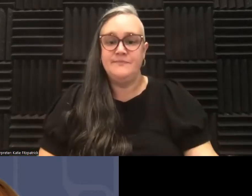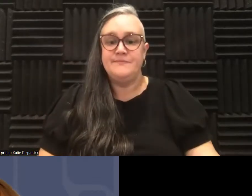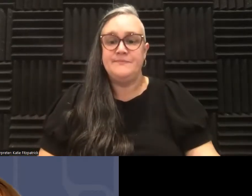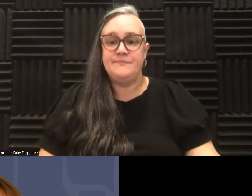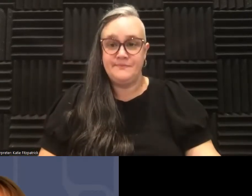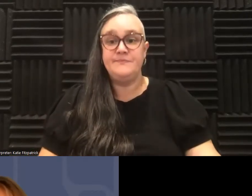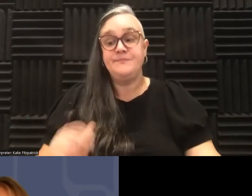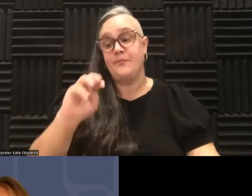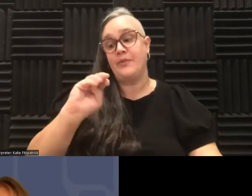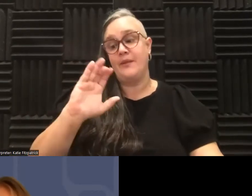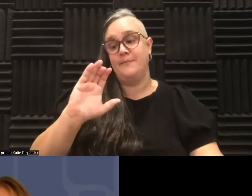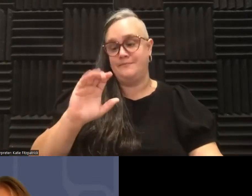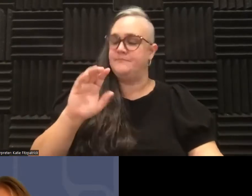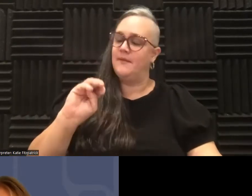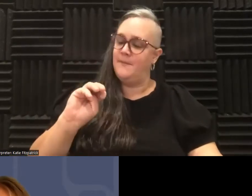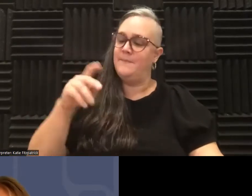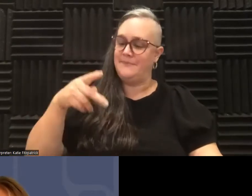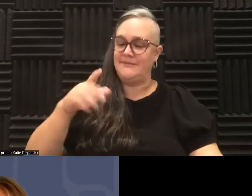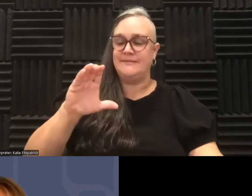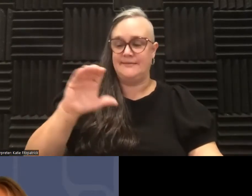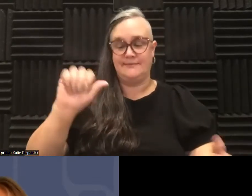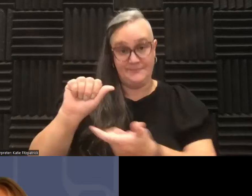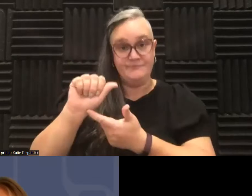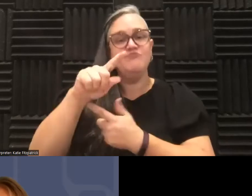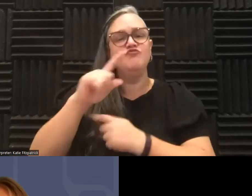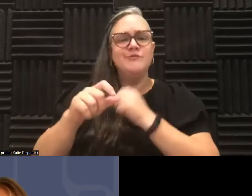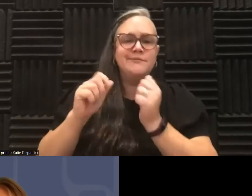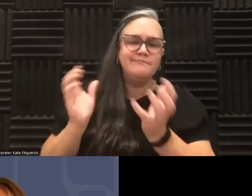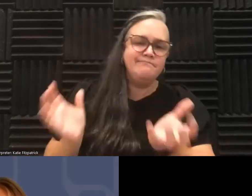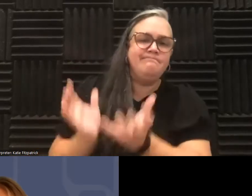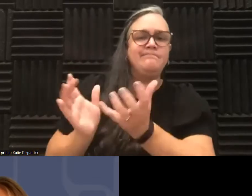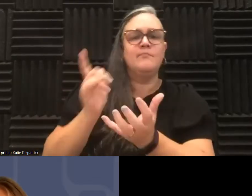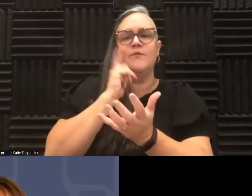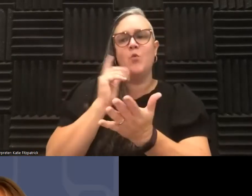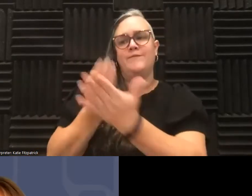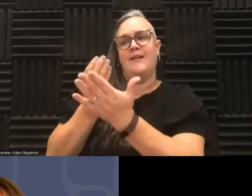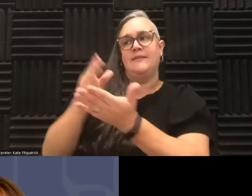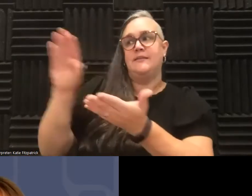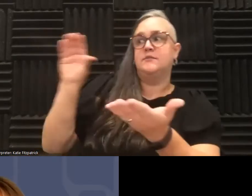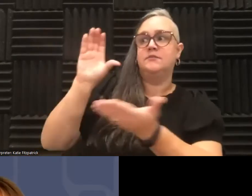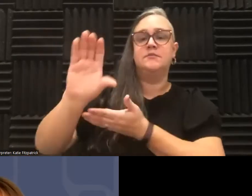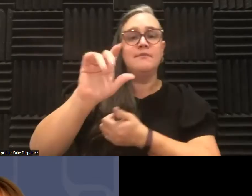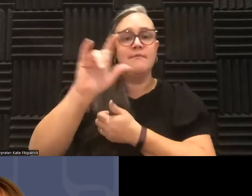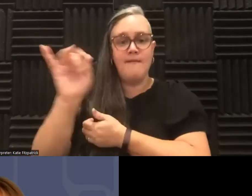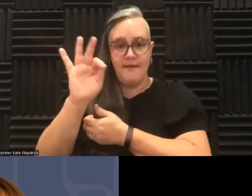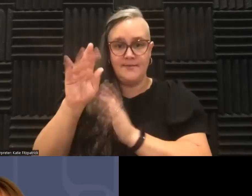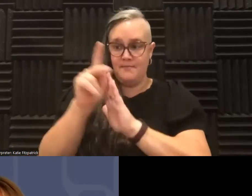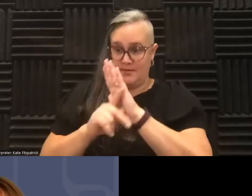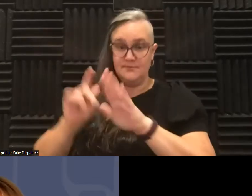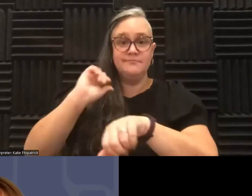At MPCA, Ms. Chandler advocates for funding and policy that creates timely access